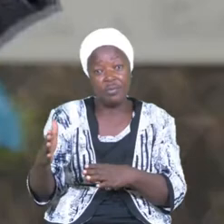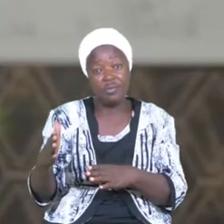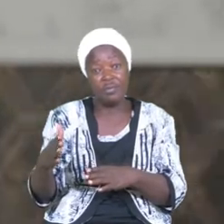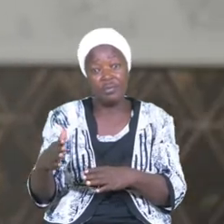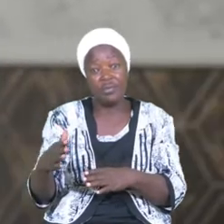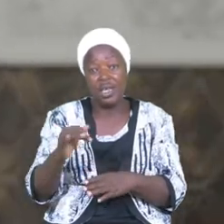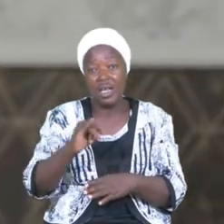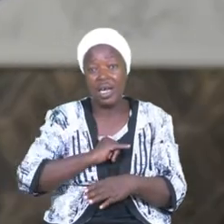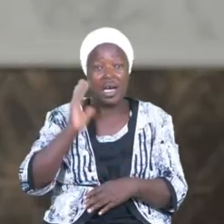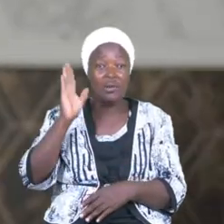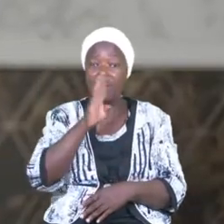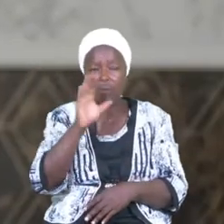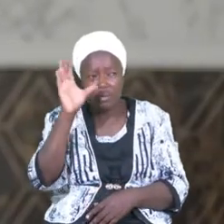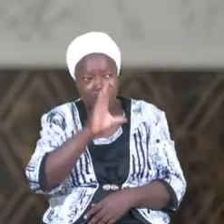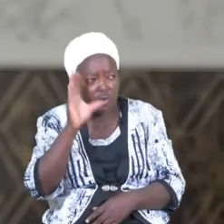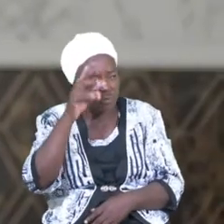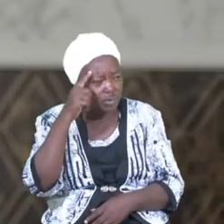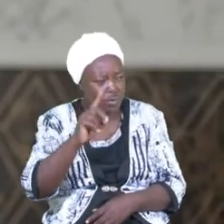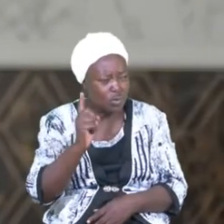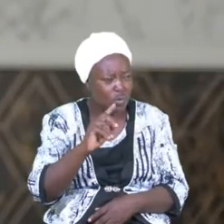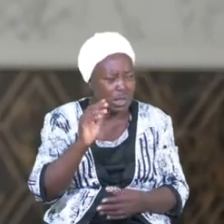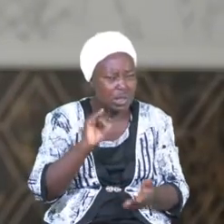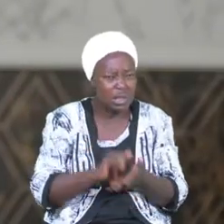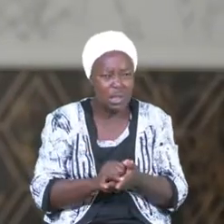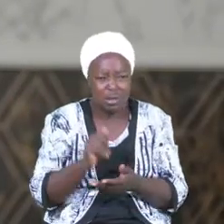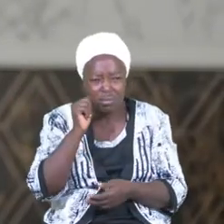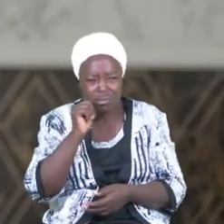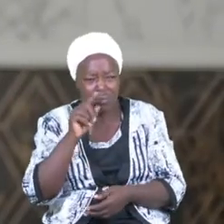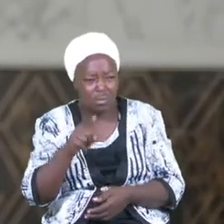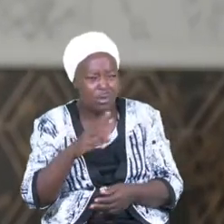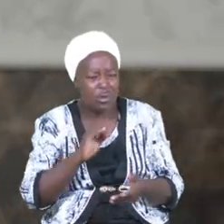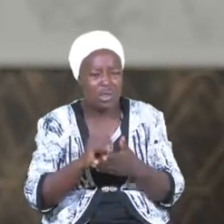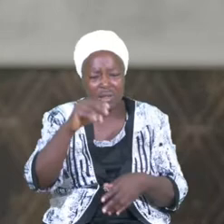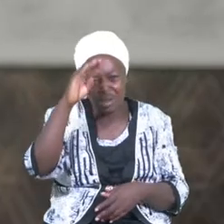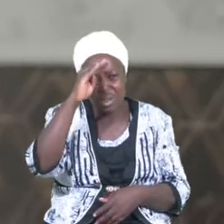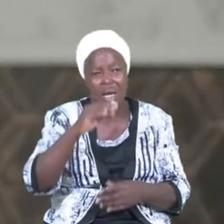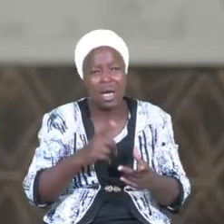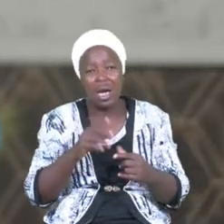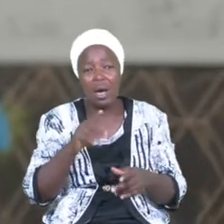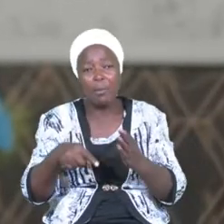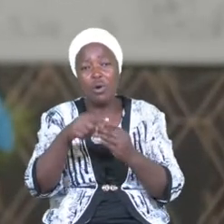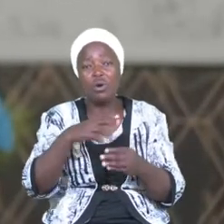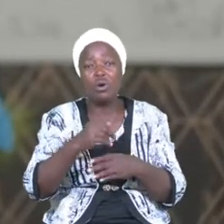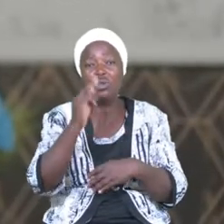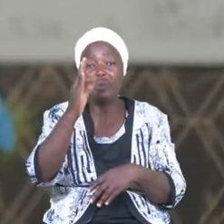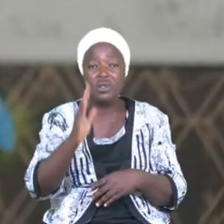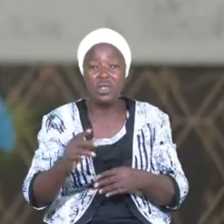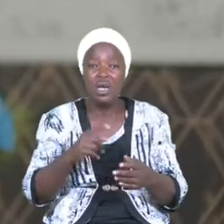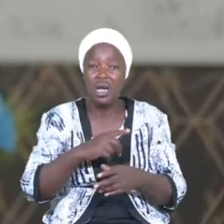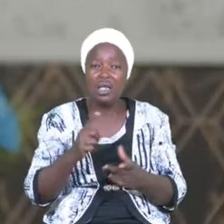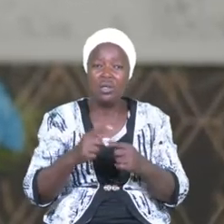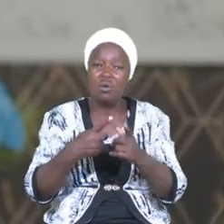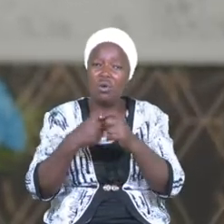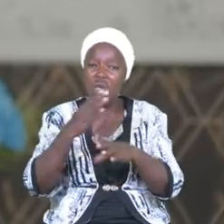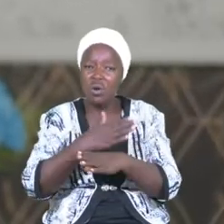you where you should be among the preachers, you have run away, we're looking for you among